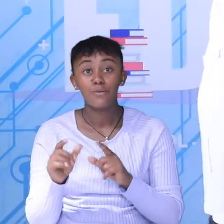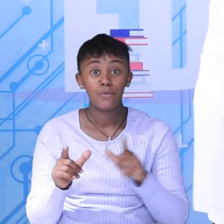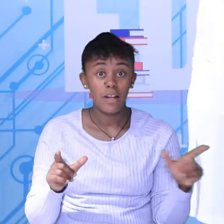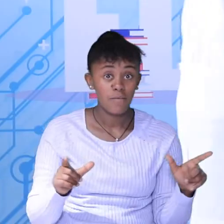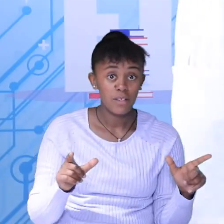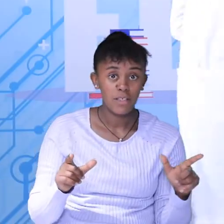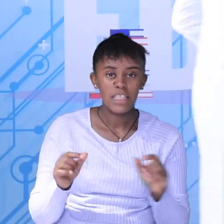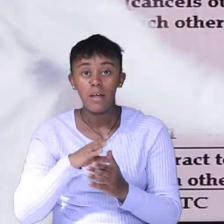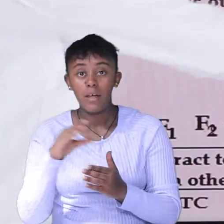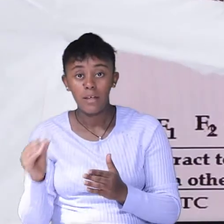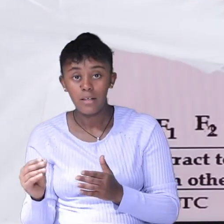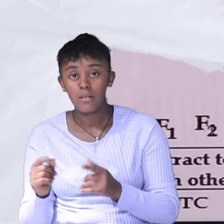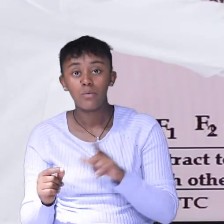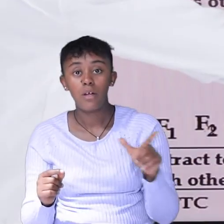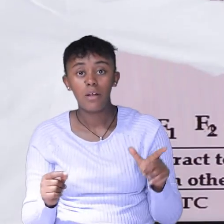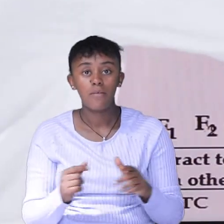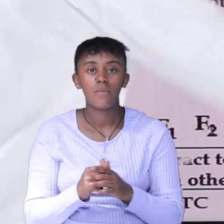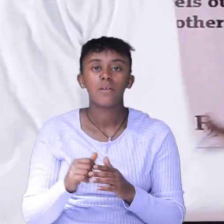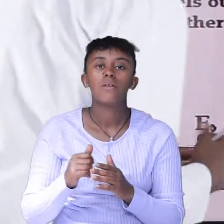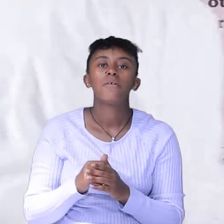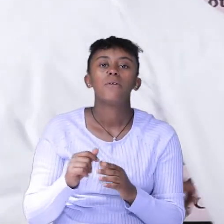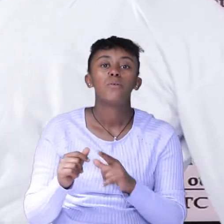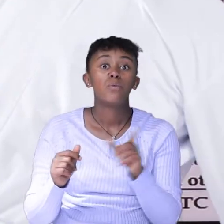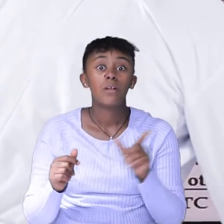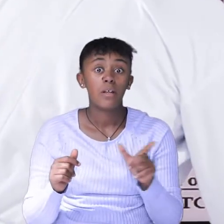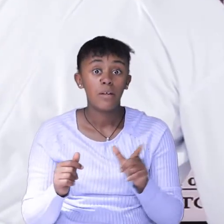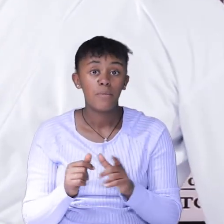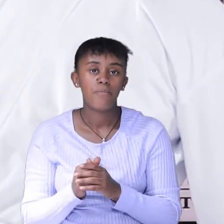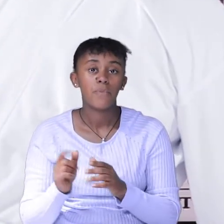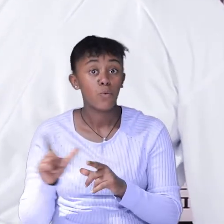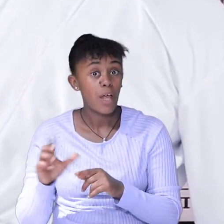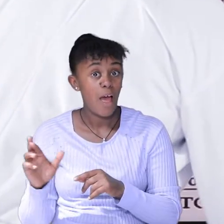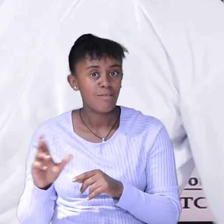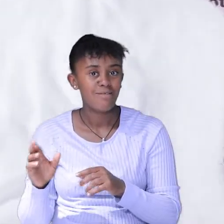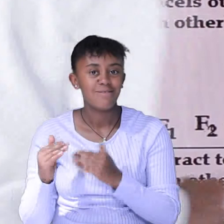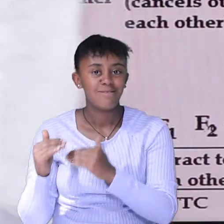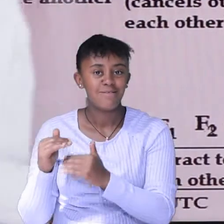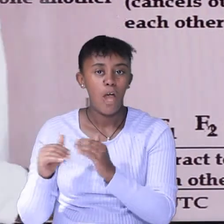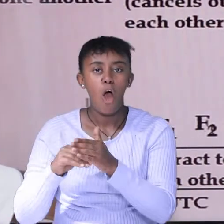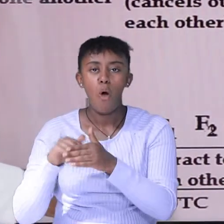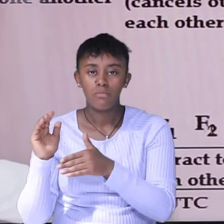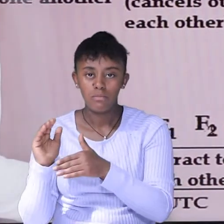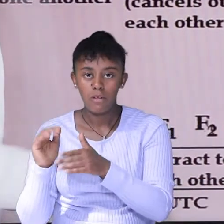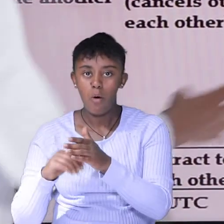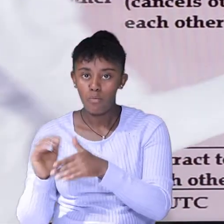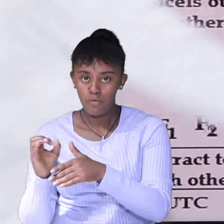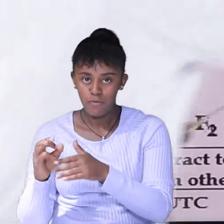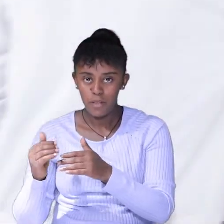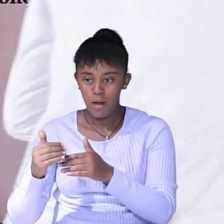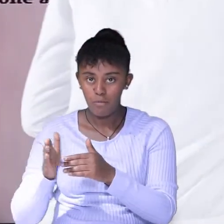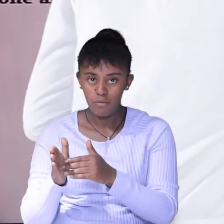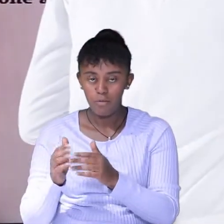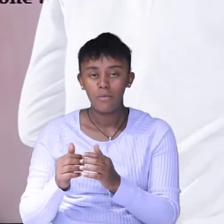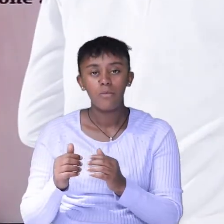side is changed. To the left side is into the page. To the right side is out of the page.